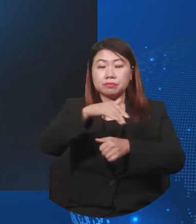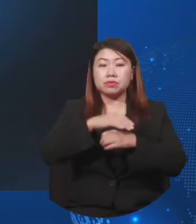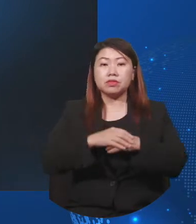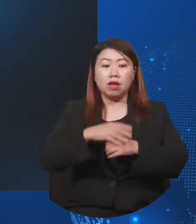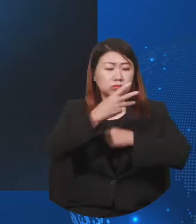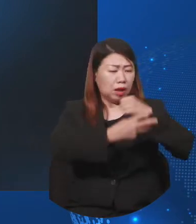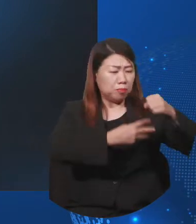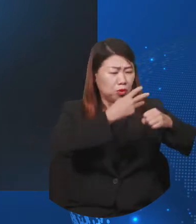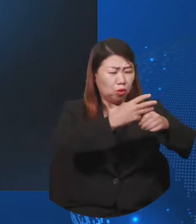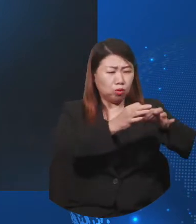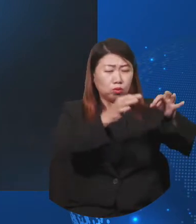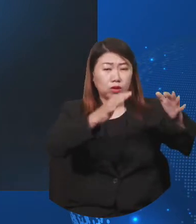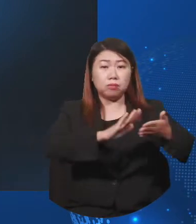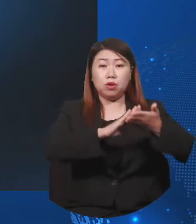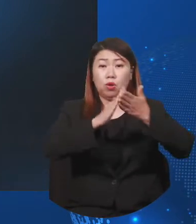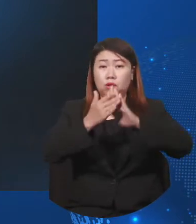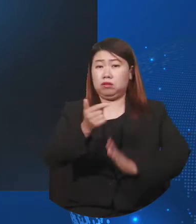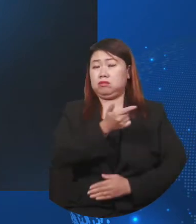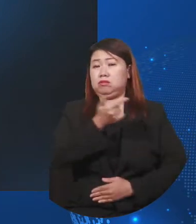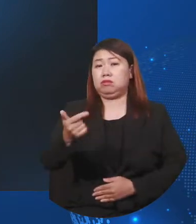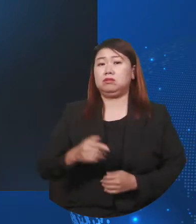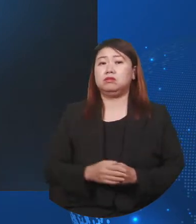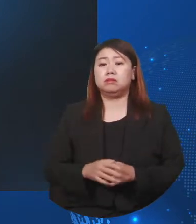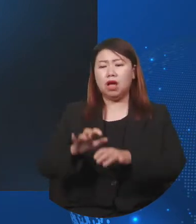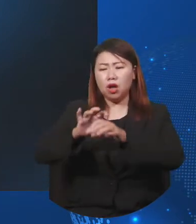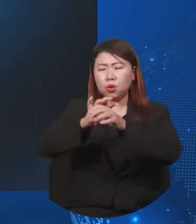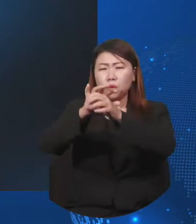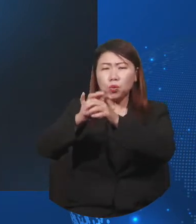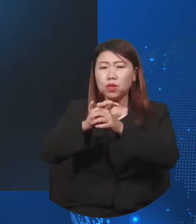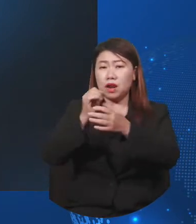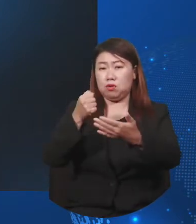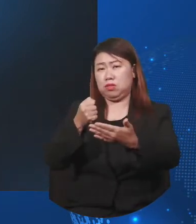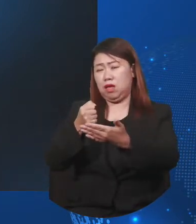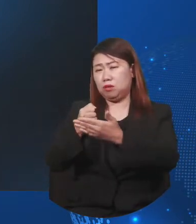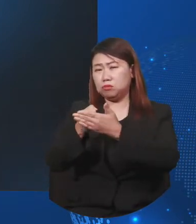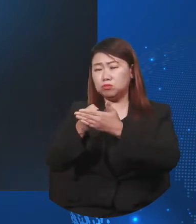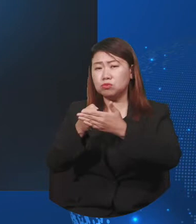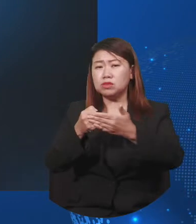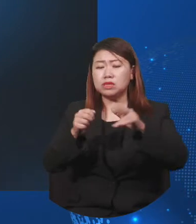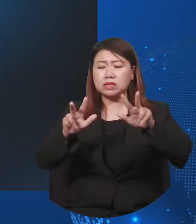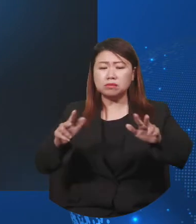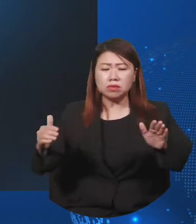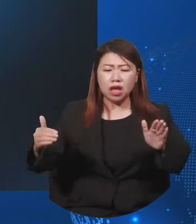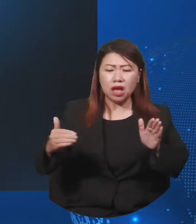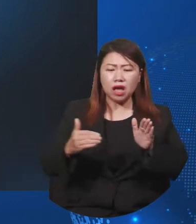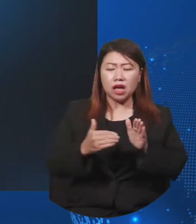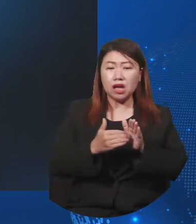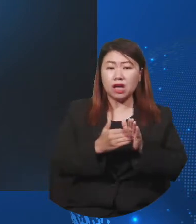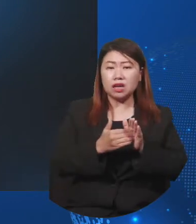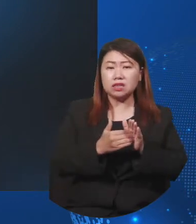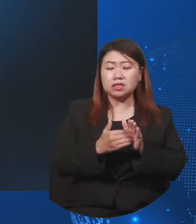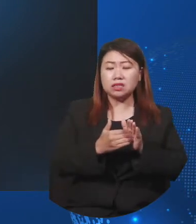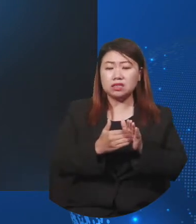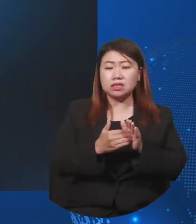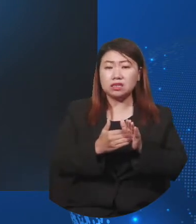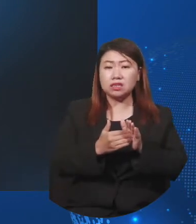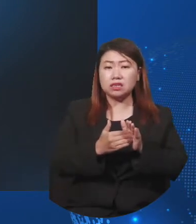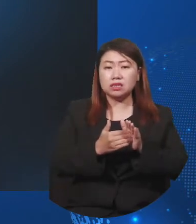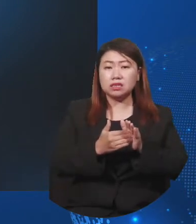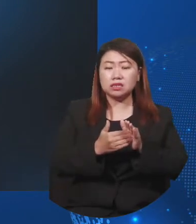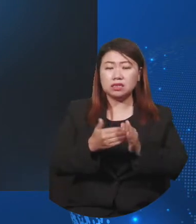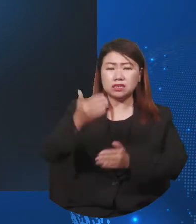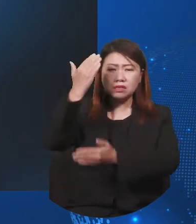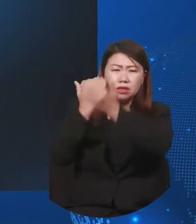COVID-19 pandemic has posed the biggest ever systemic challenge to international development